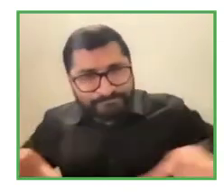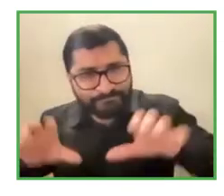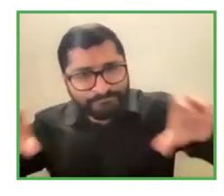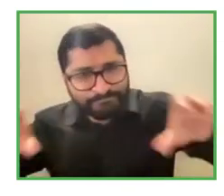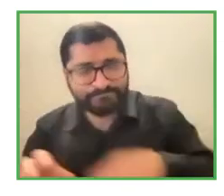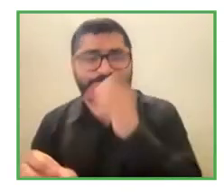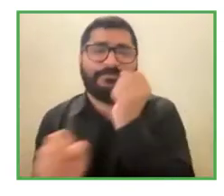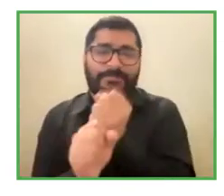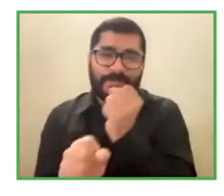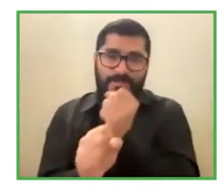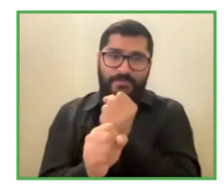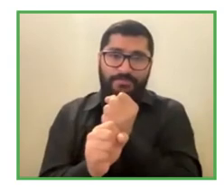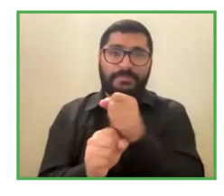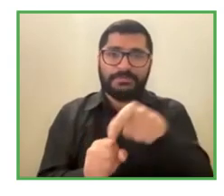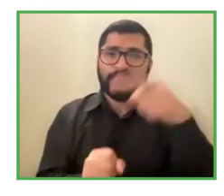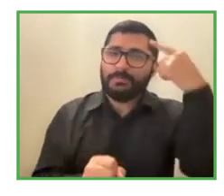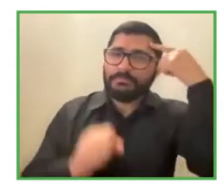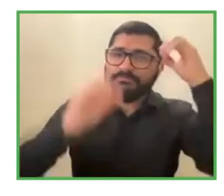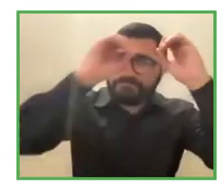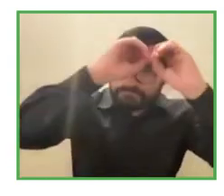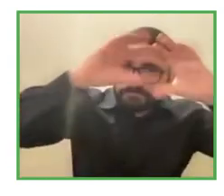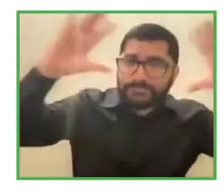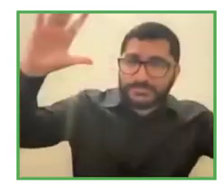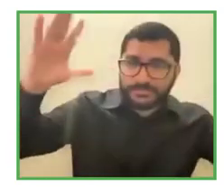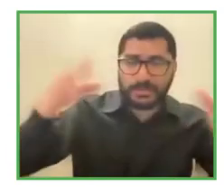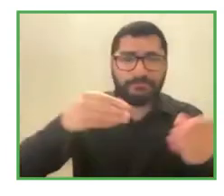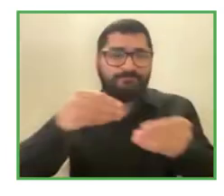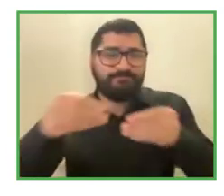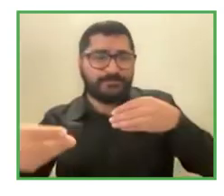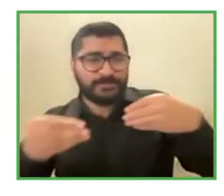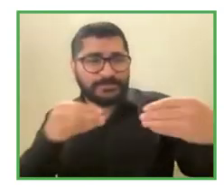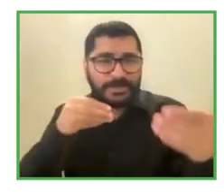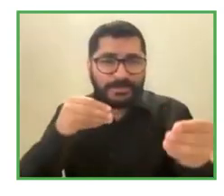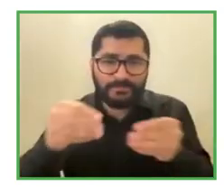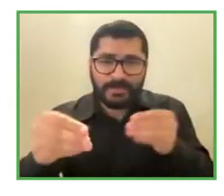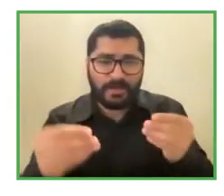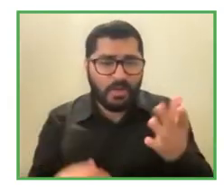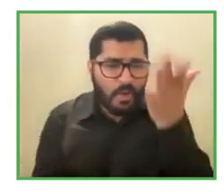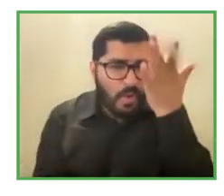also to be able to think in a flexible way.